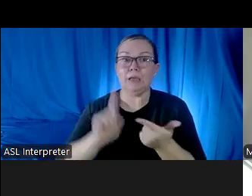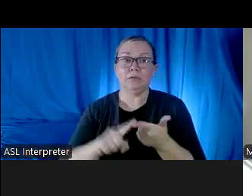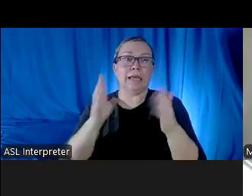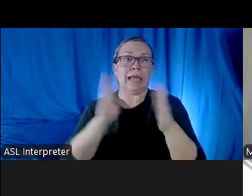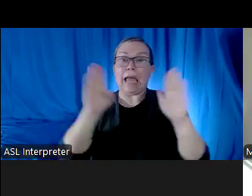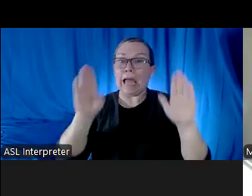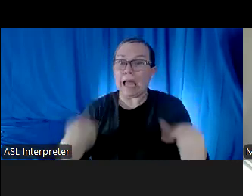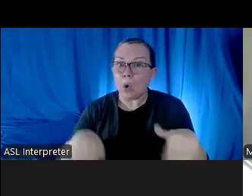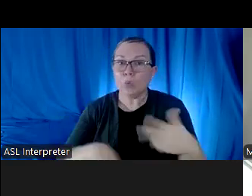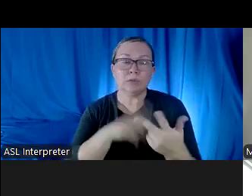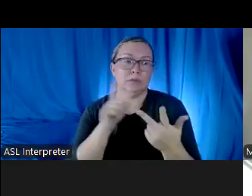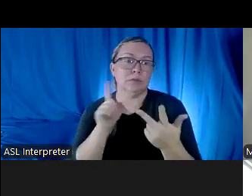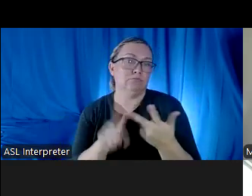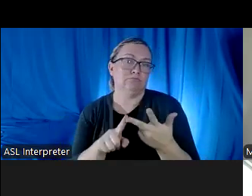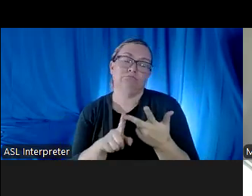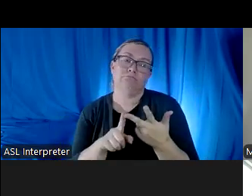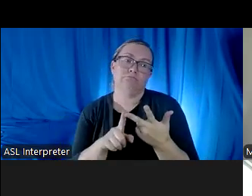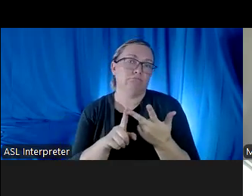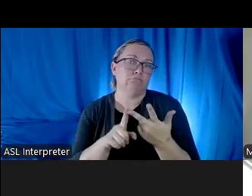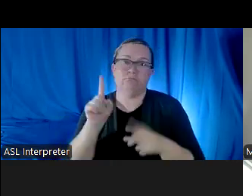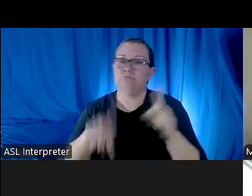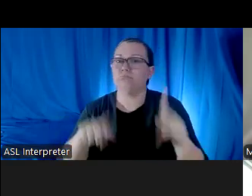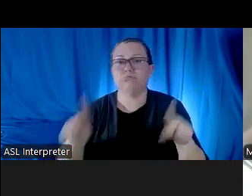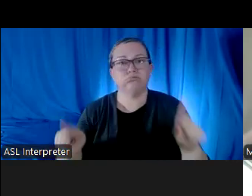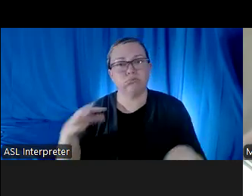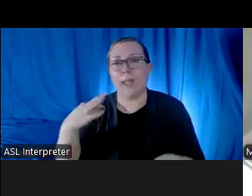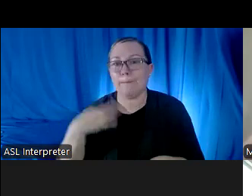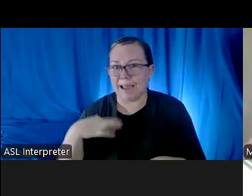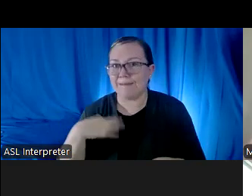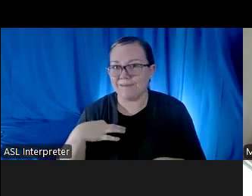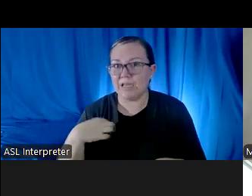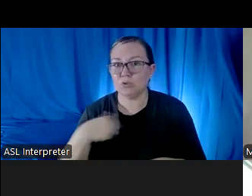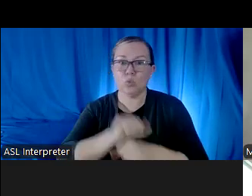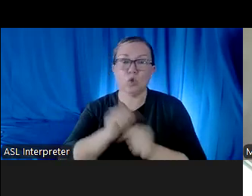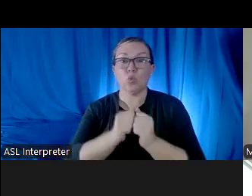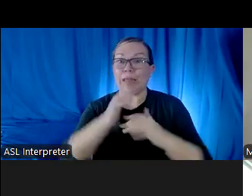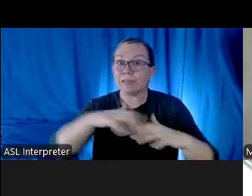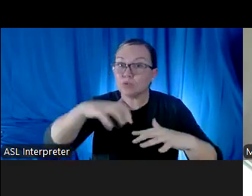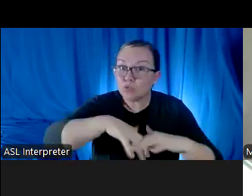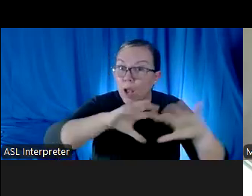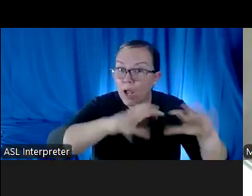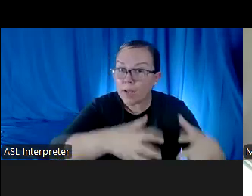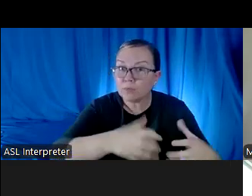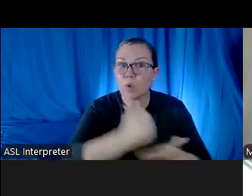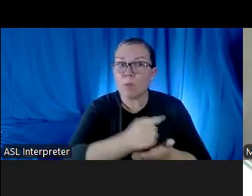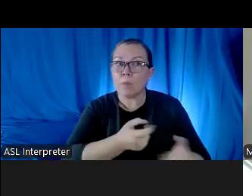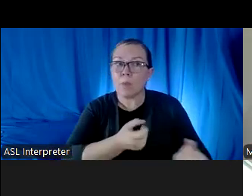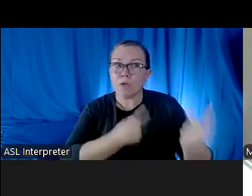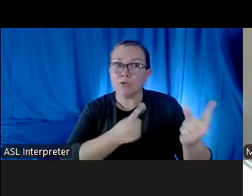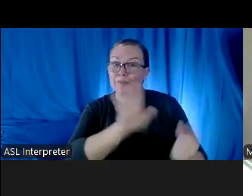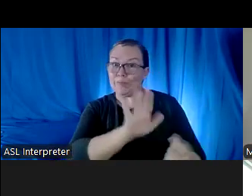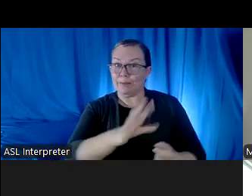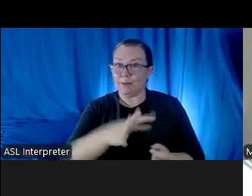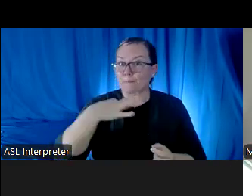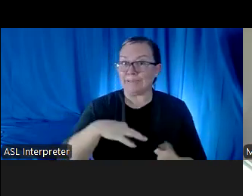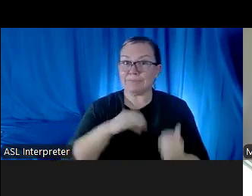housing, a variety of benefits. You know, we work with tribes and we work with tribes to understand tribal benefits and how